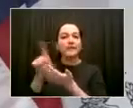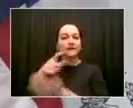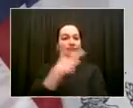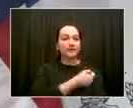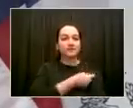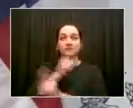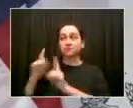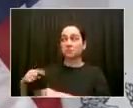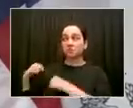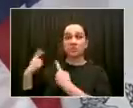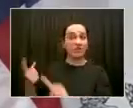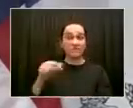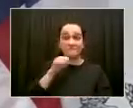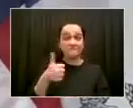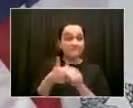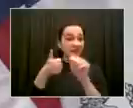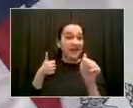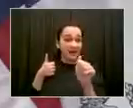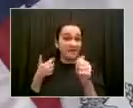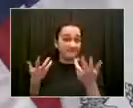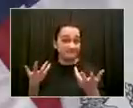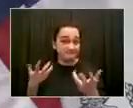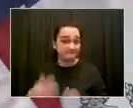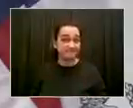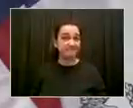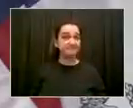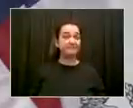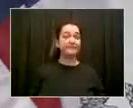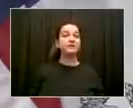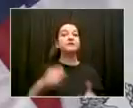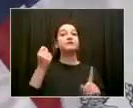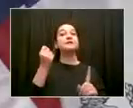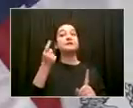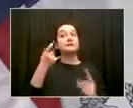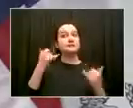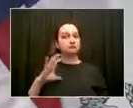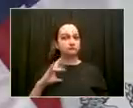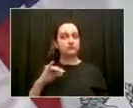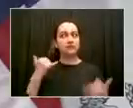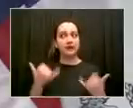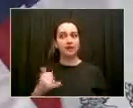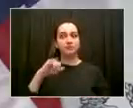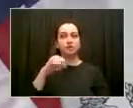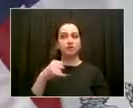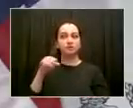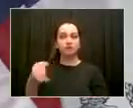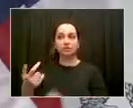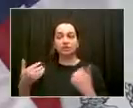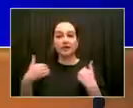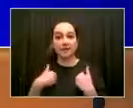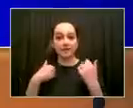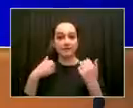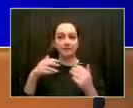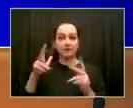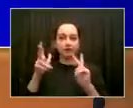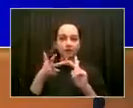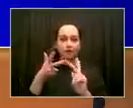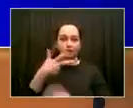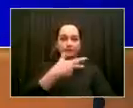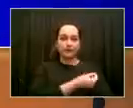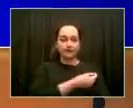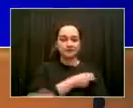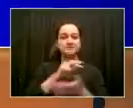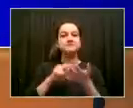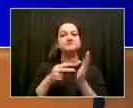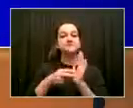to the big picture, the recovery. So I've been talking about recovery for all of us. Recovery for all of us means a city